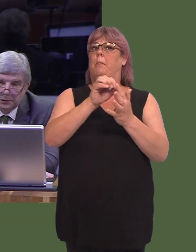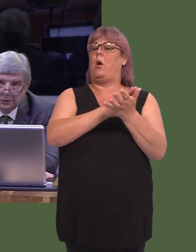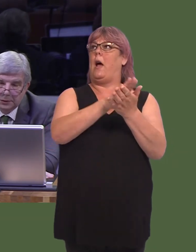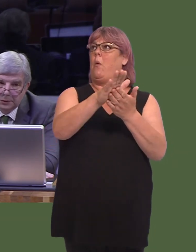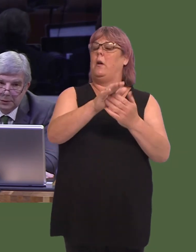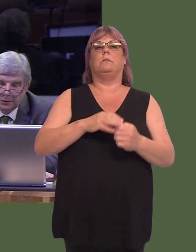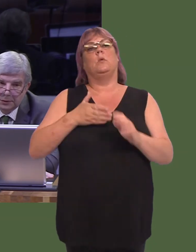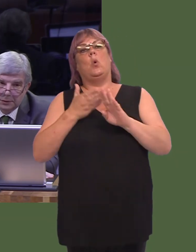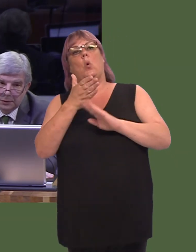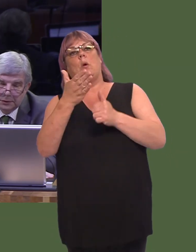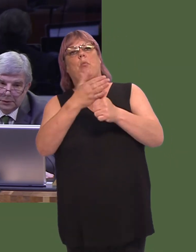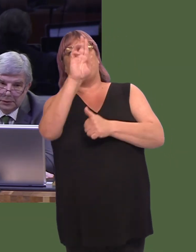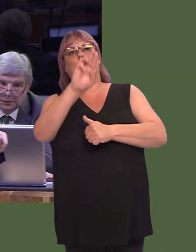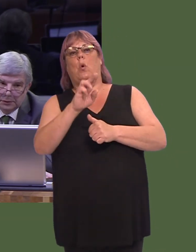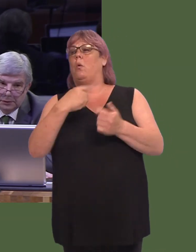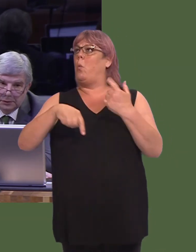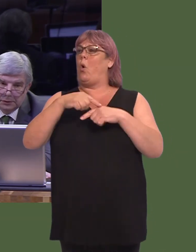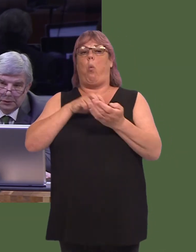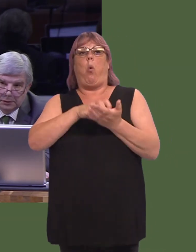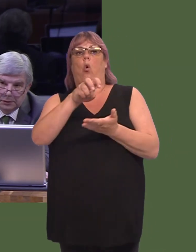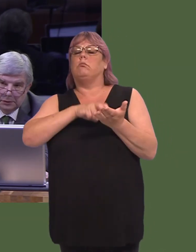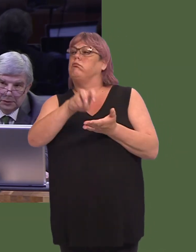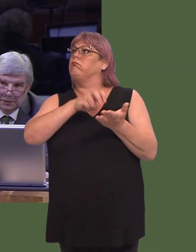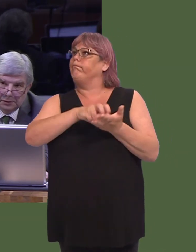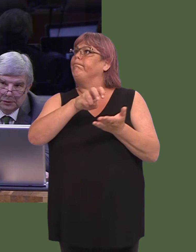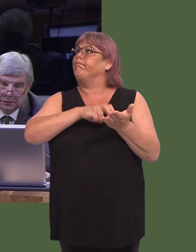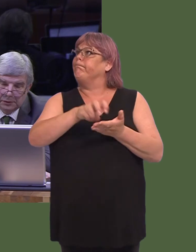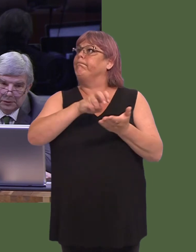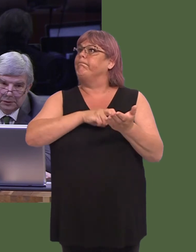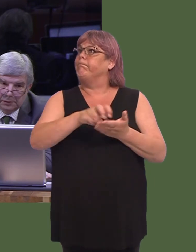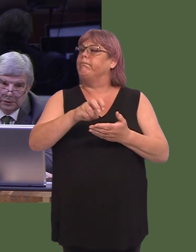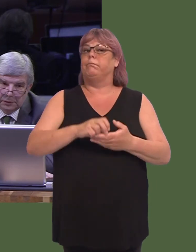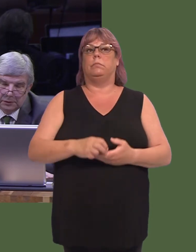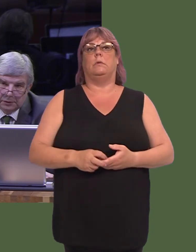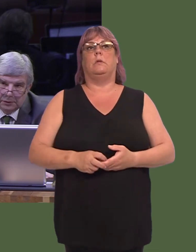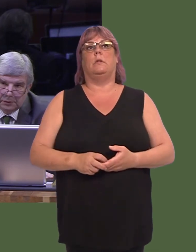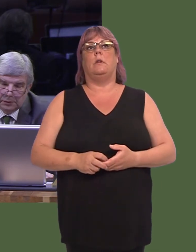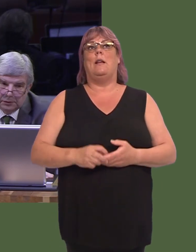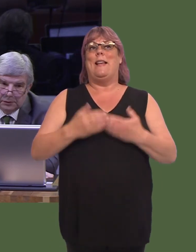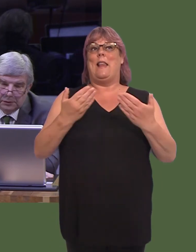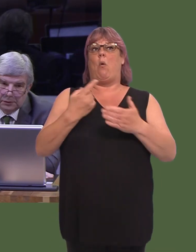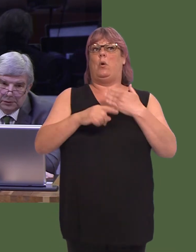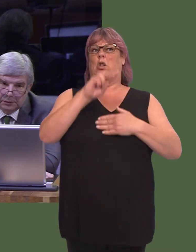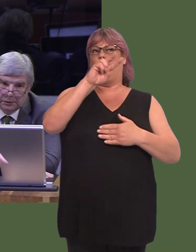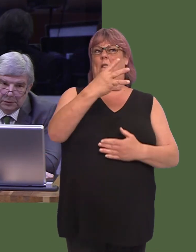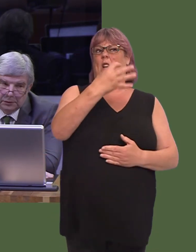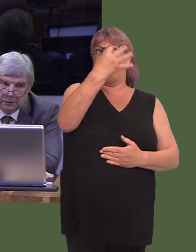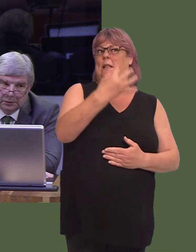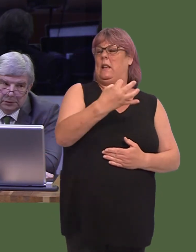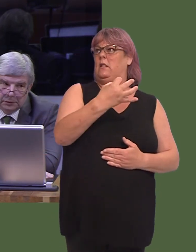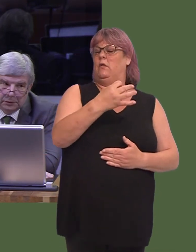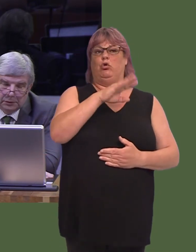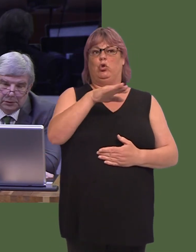I went to primary school, 90% of children walk back and forth to primary schools alone. Now